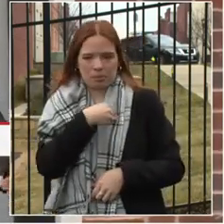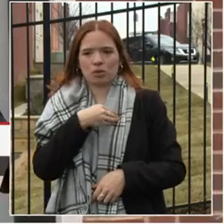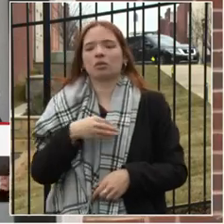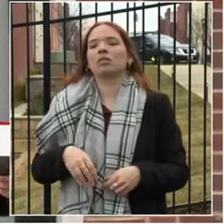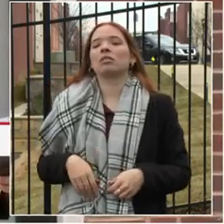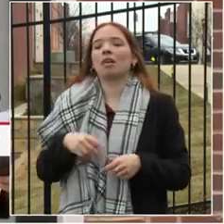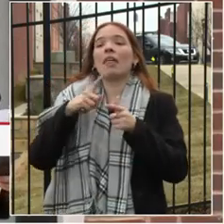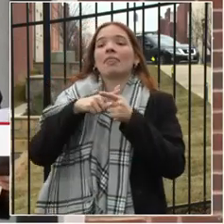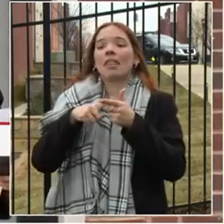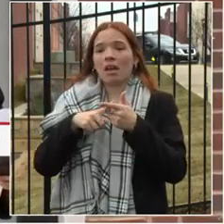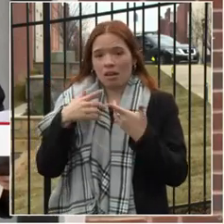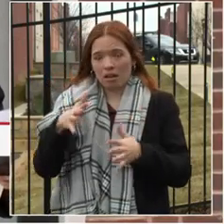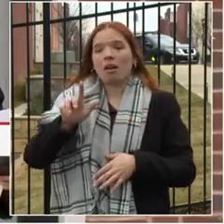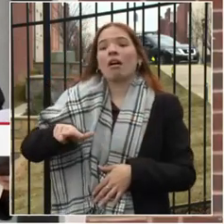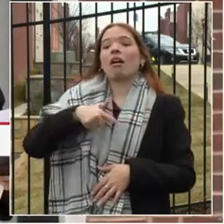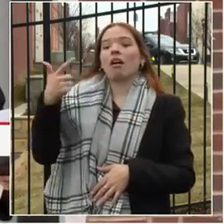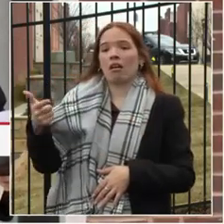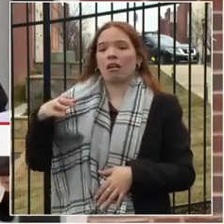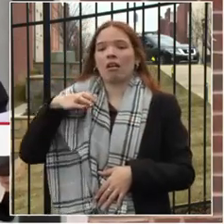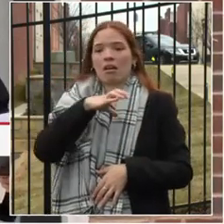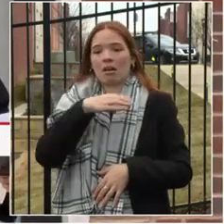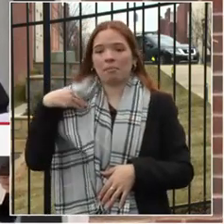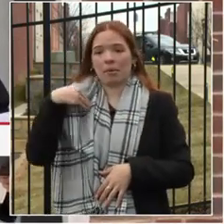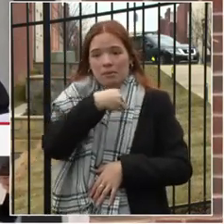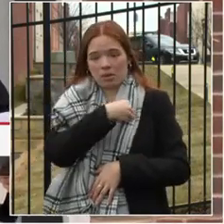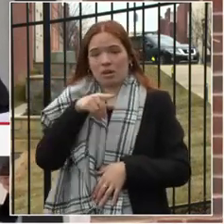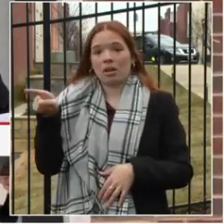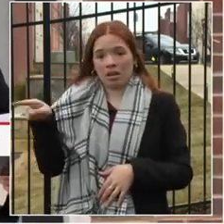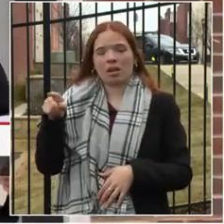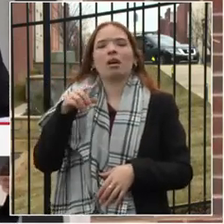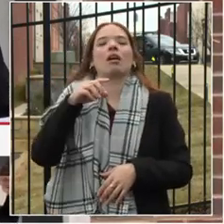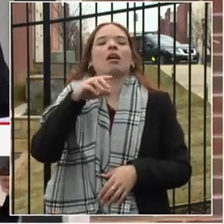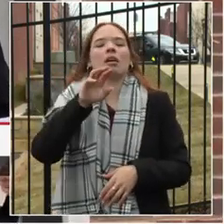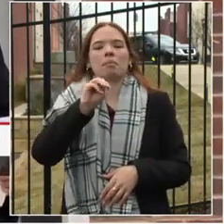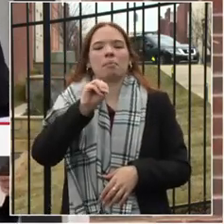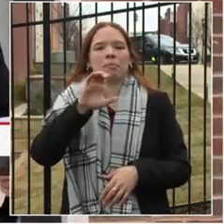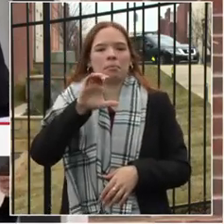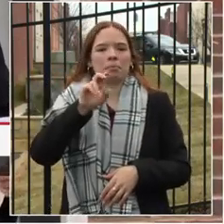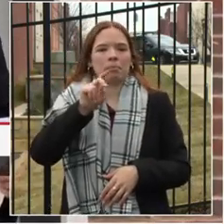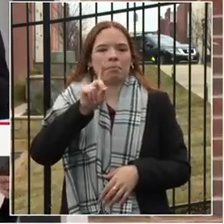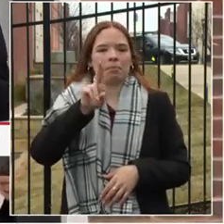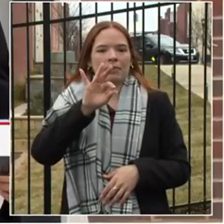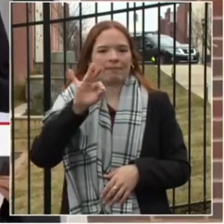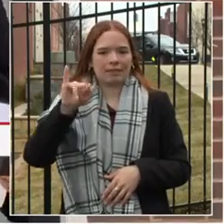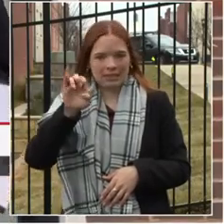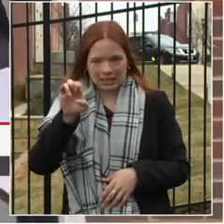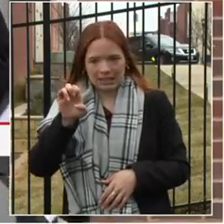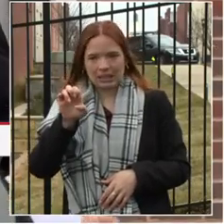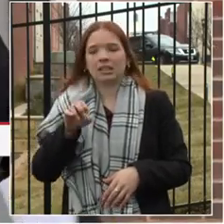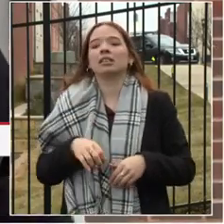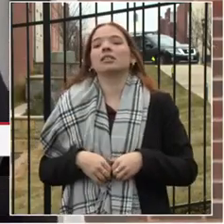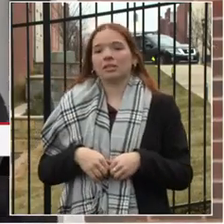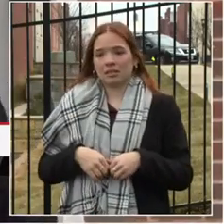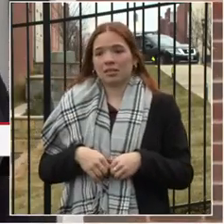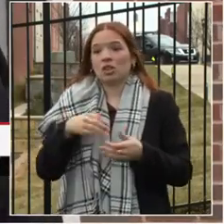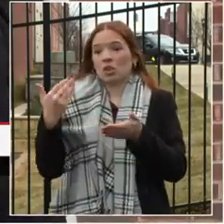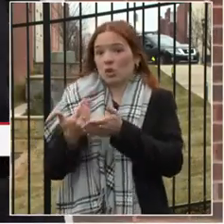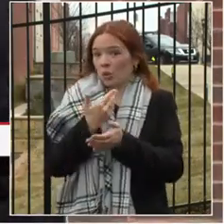the at-large council member, Councilmember Kenyon McDuffie. But let's introduce your new council member, Zachary Parker.